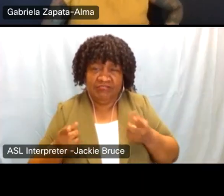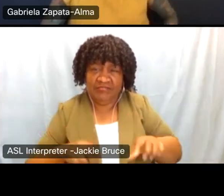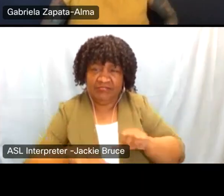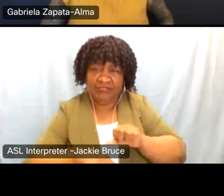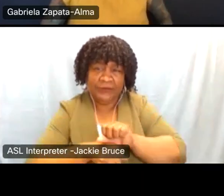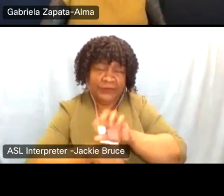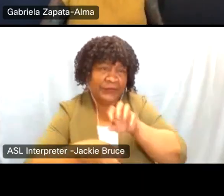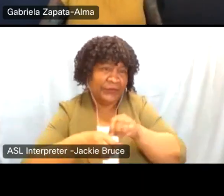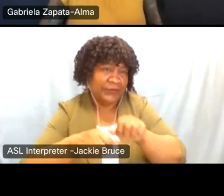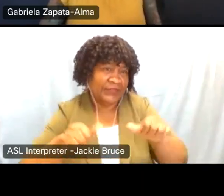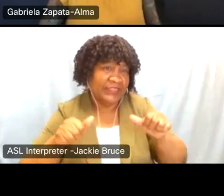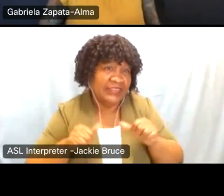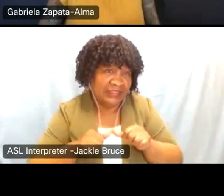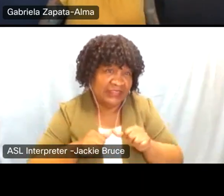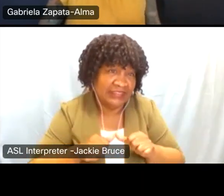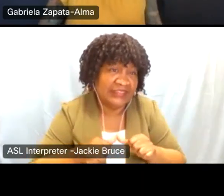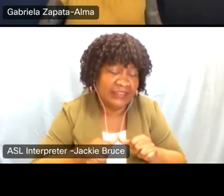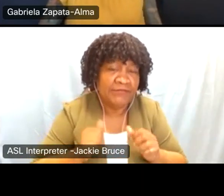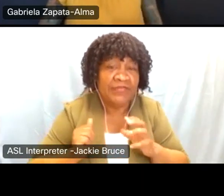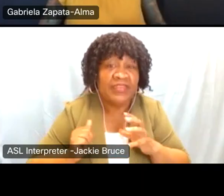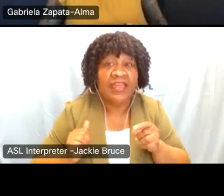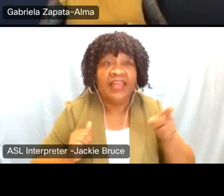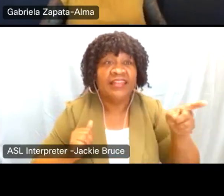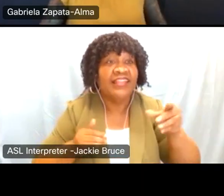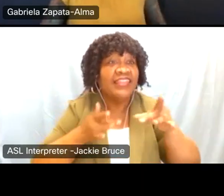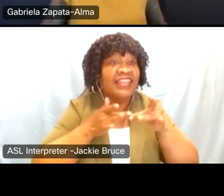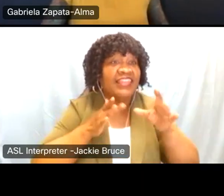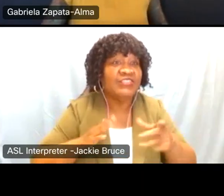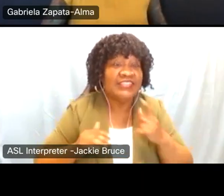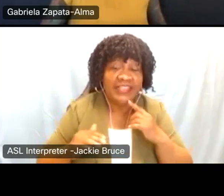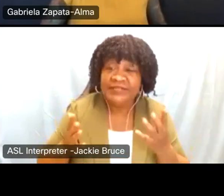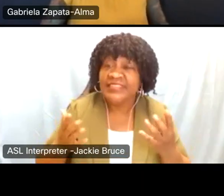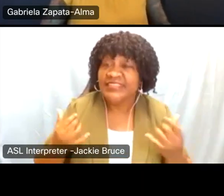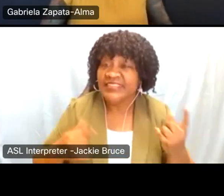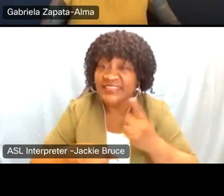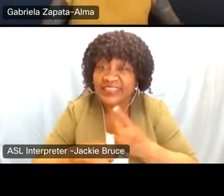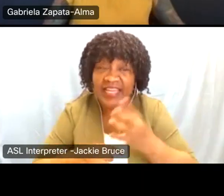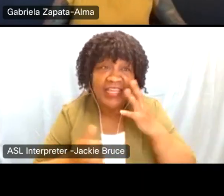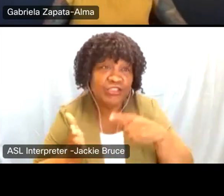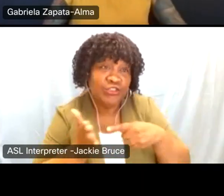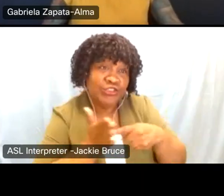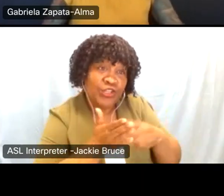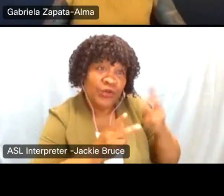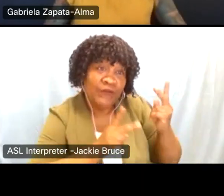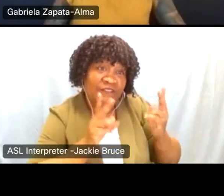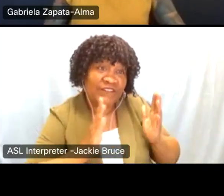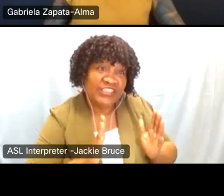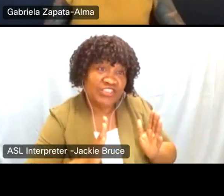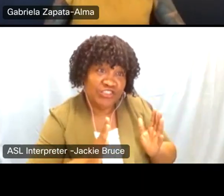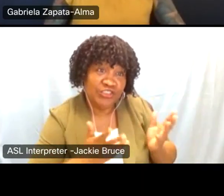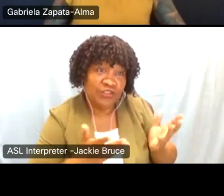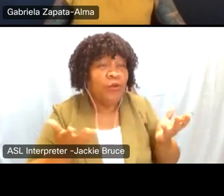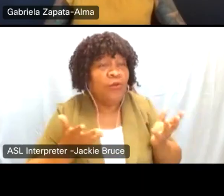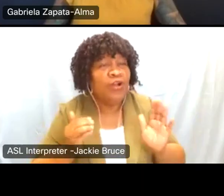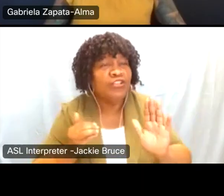area. And she said, "Well, today I want you to show our visitor um, what